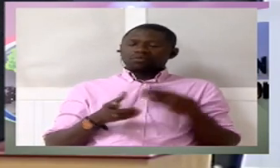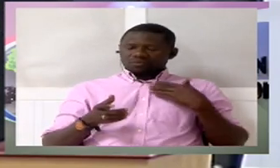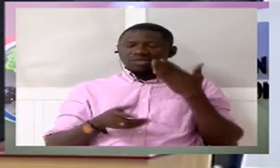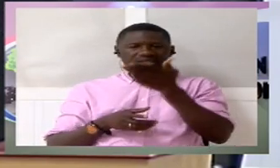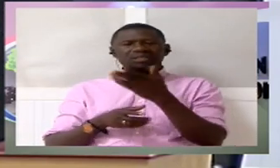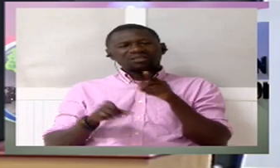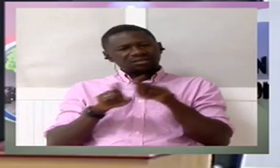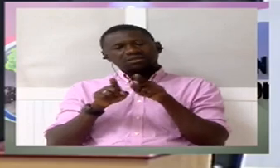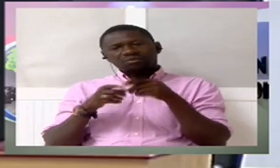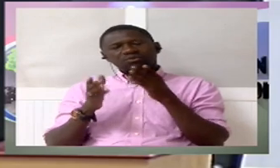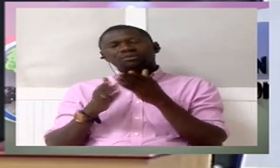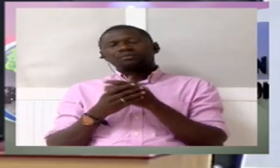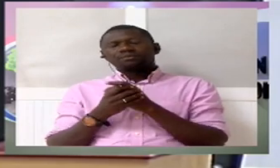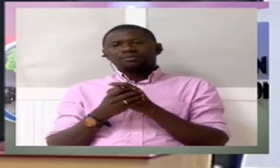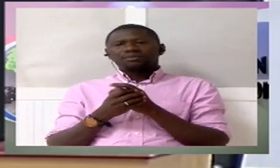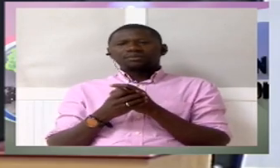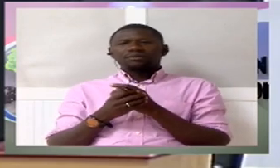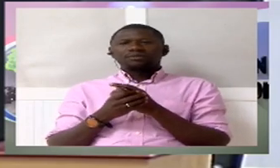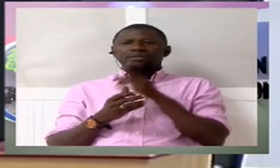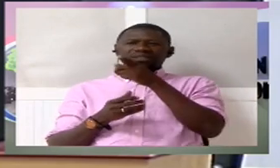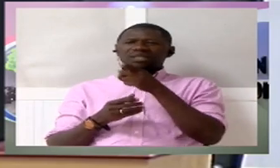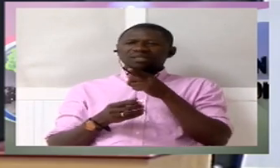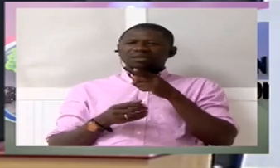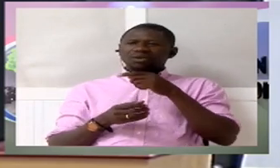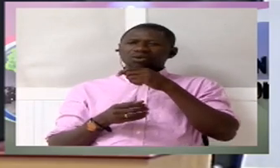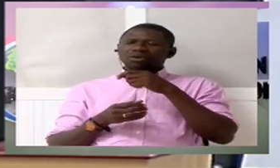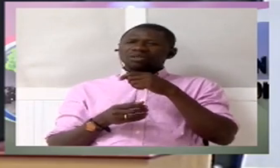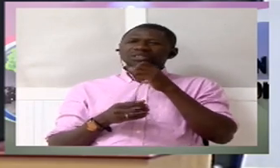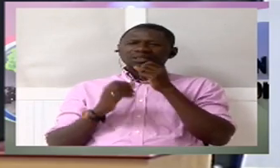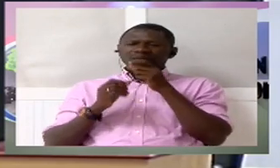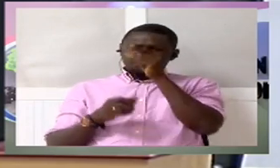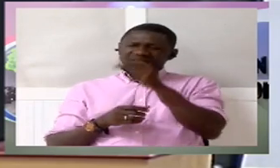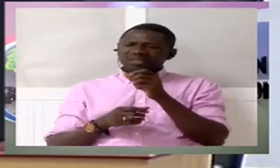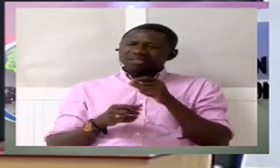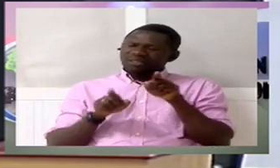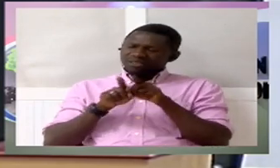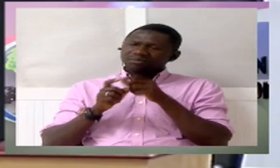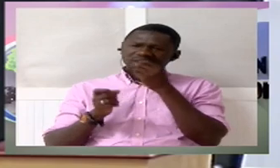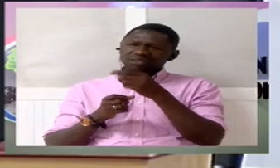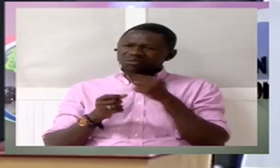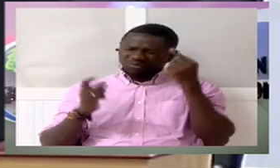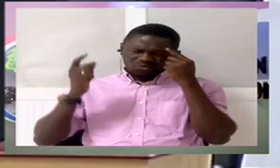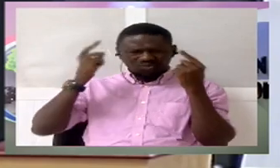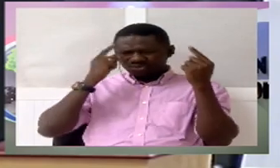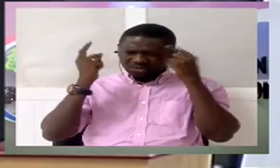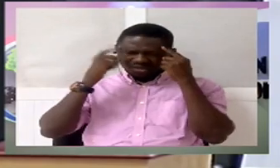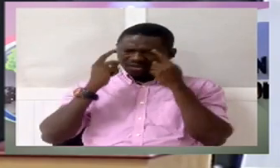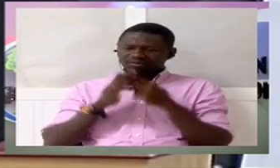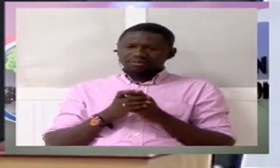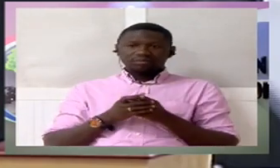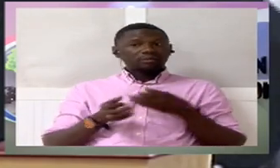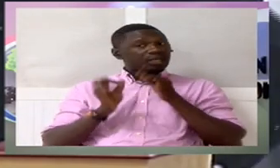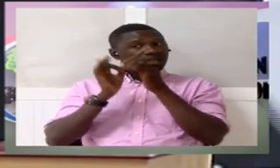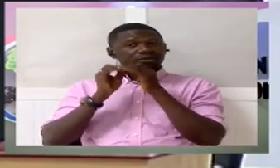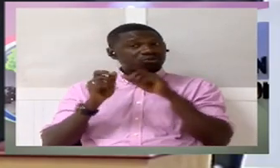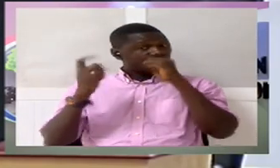So we were there like that. And he too said, the person too said that he was worried. I